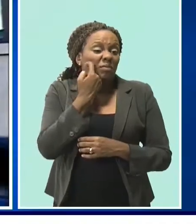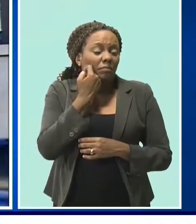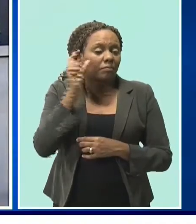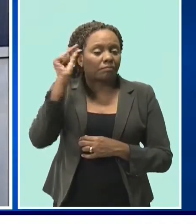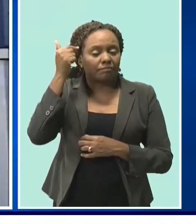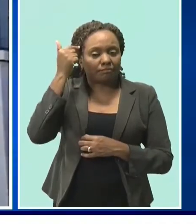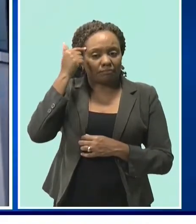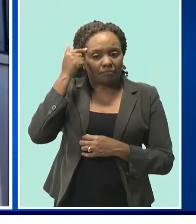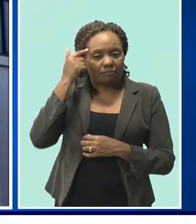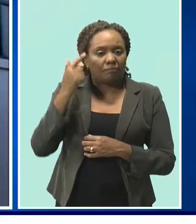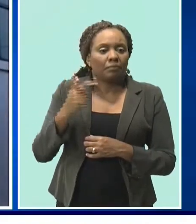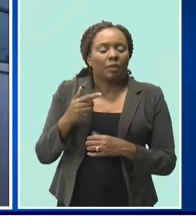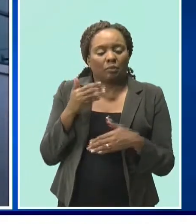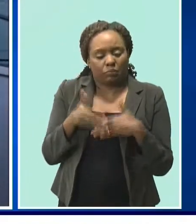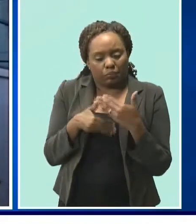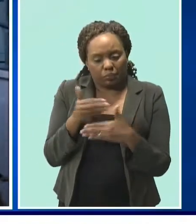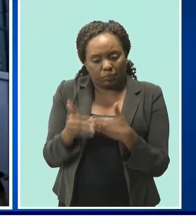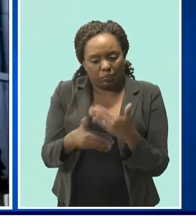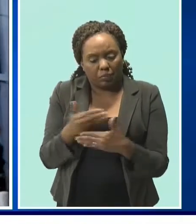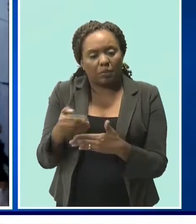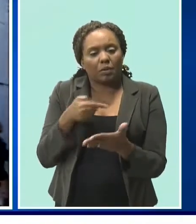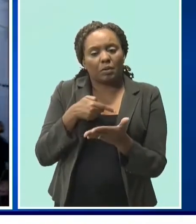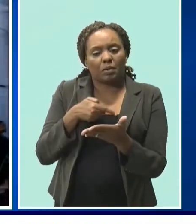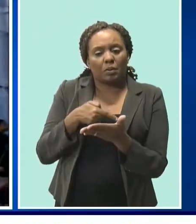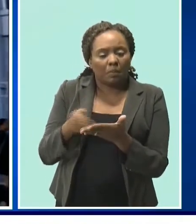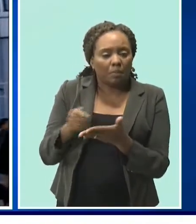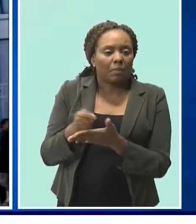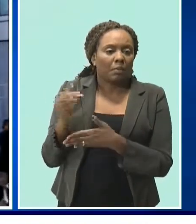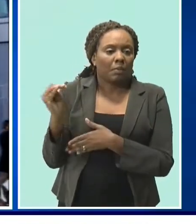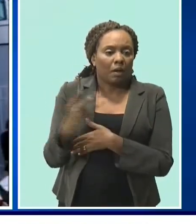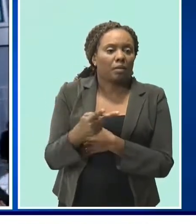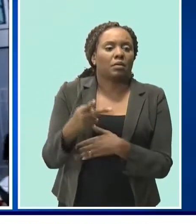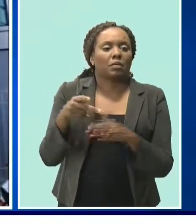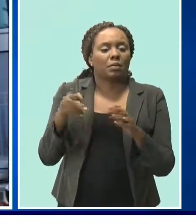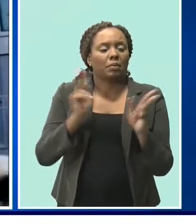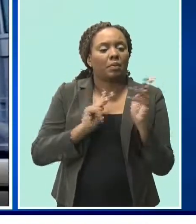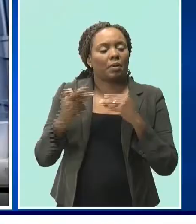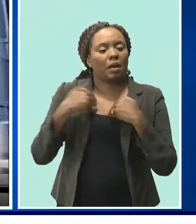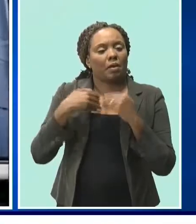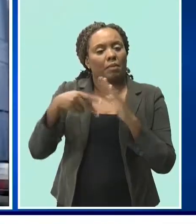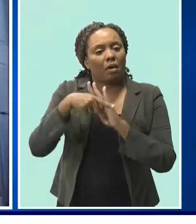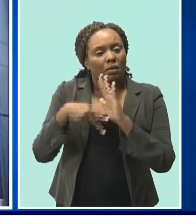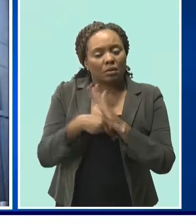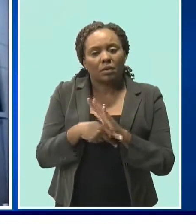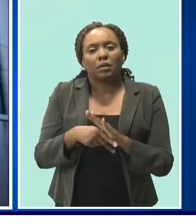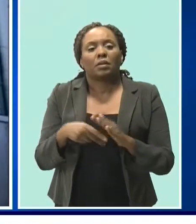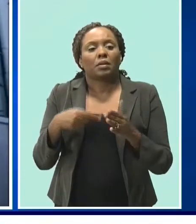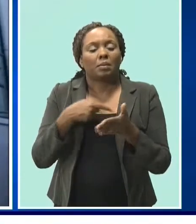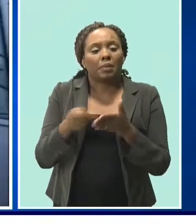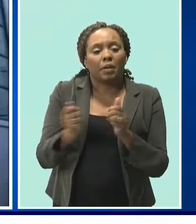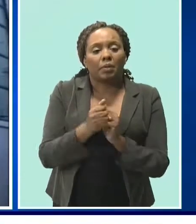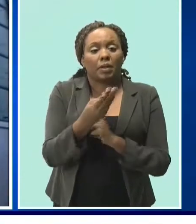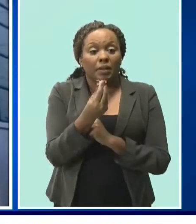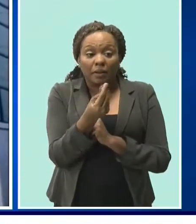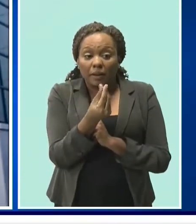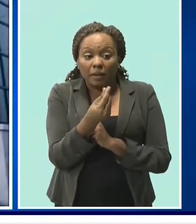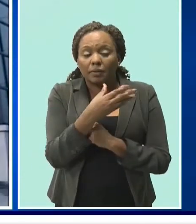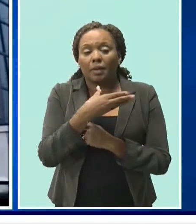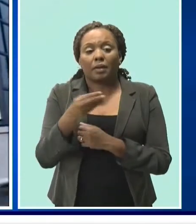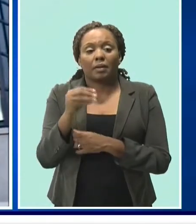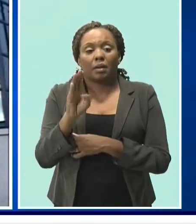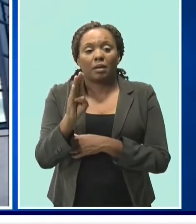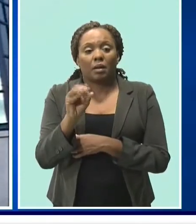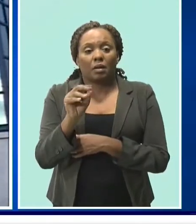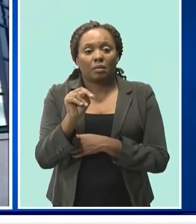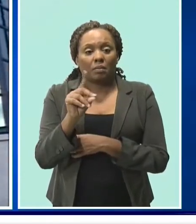significantly advanced the progress to reimburse affected policyholders through a combination of cash and bonds. Much of the work to